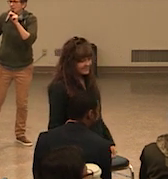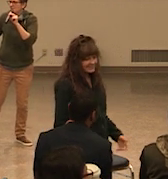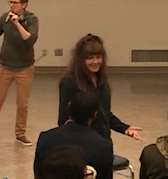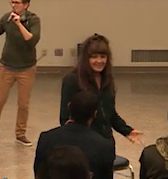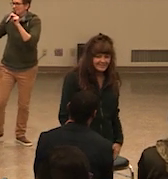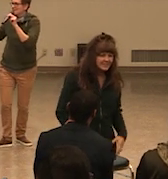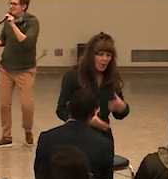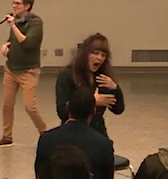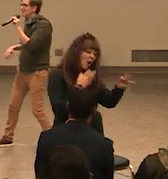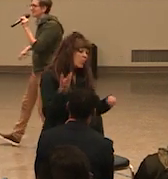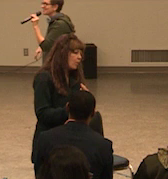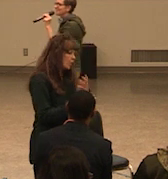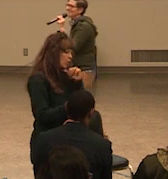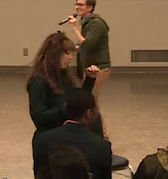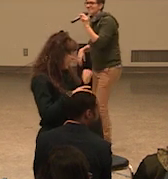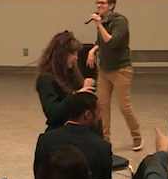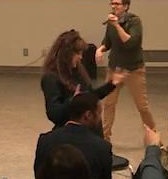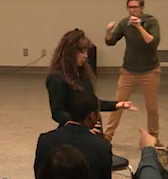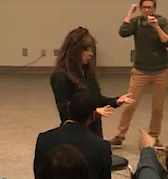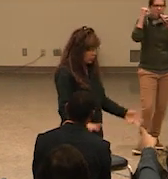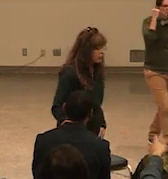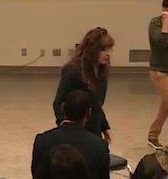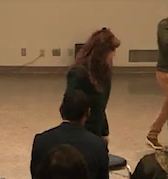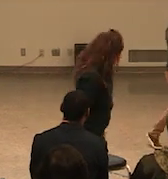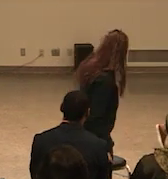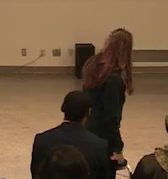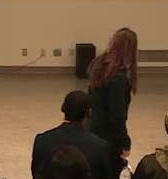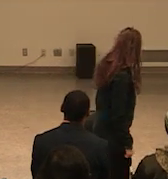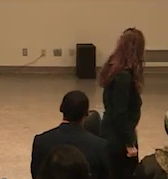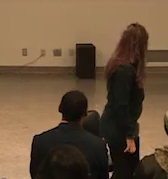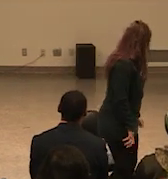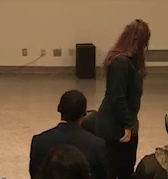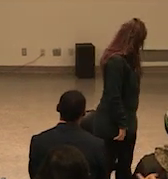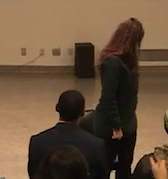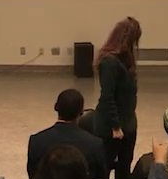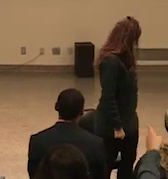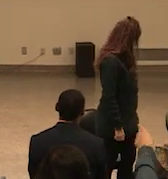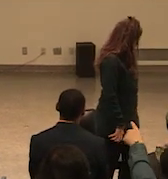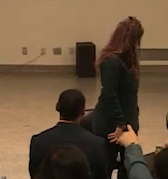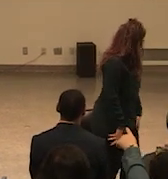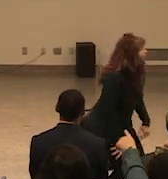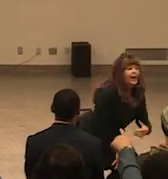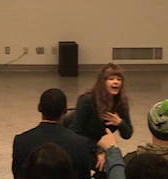piecing together because first and last names, right? So we've got to put our thinking caps on. I'd like to hear from three folks.